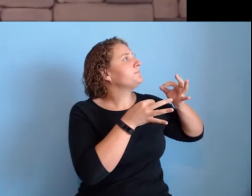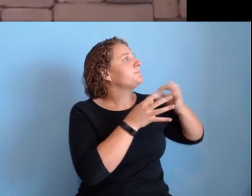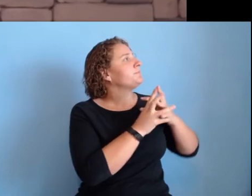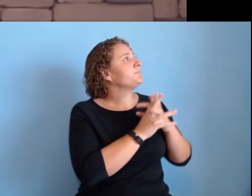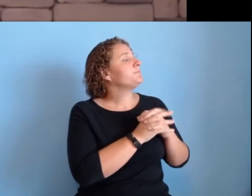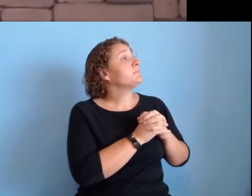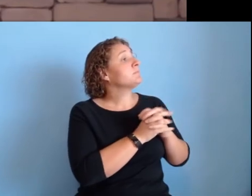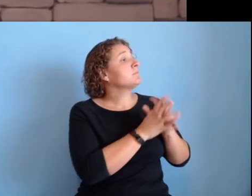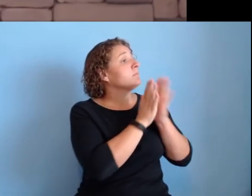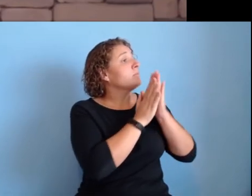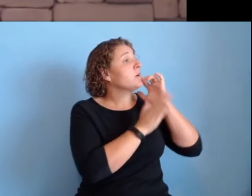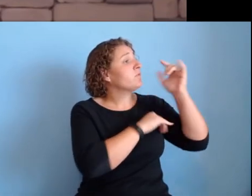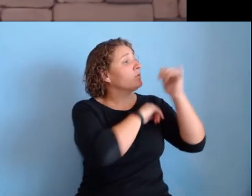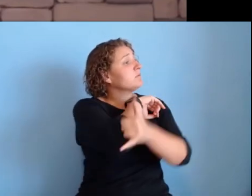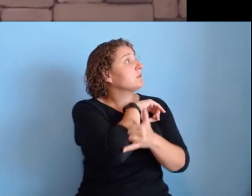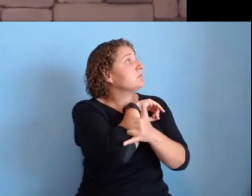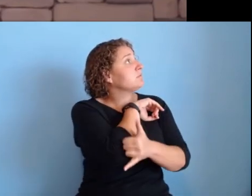We pray for our country.